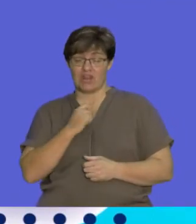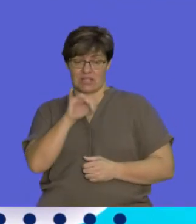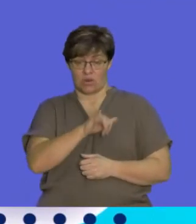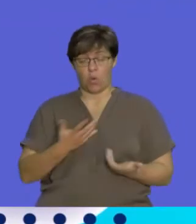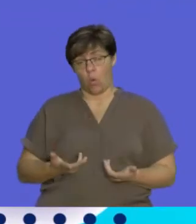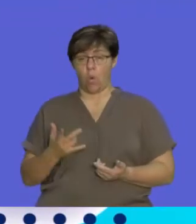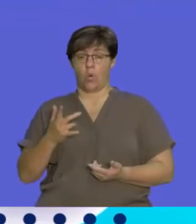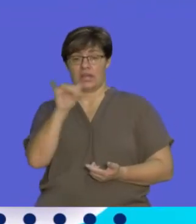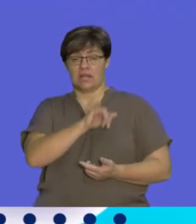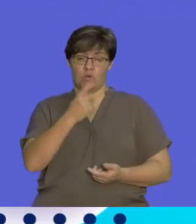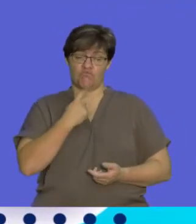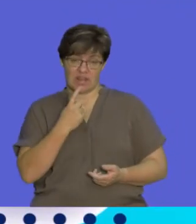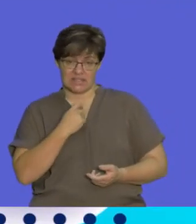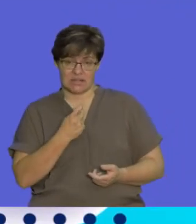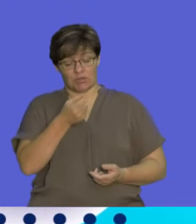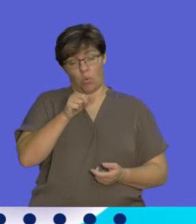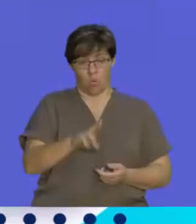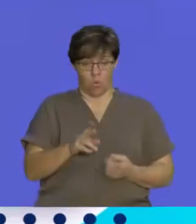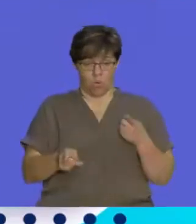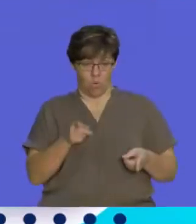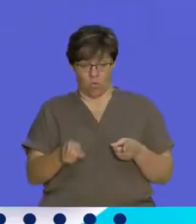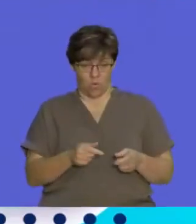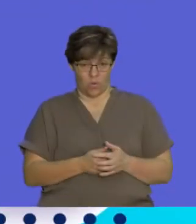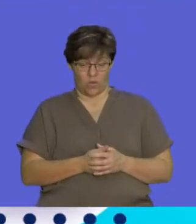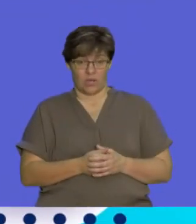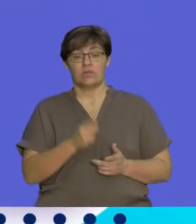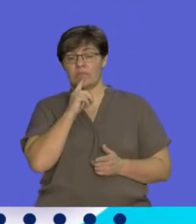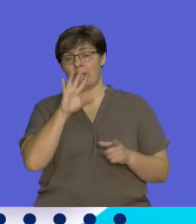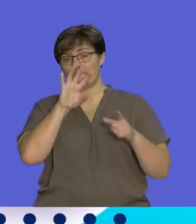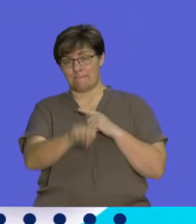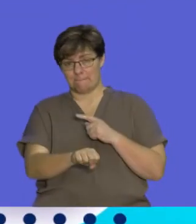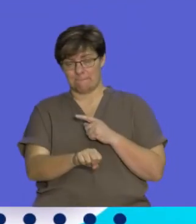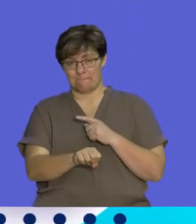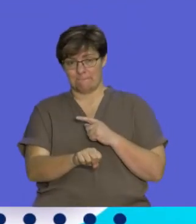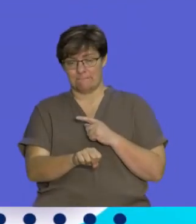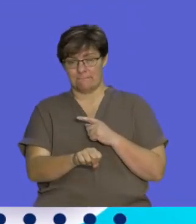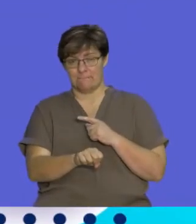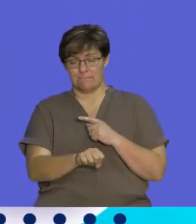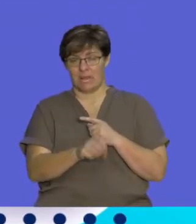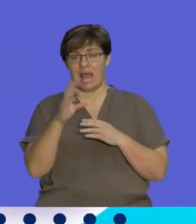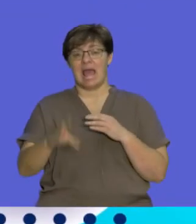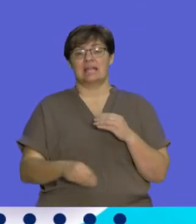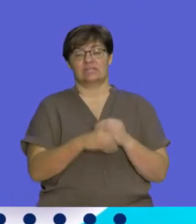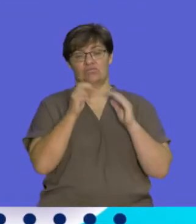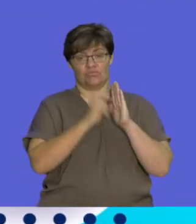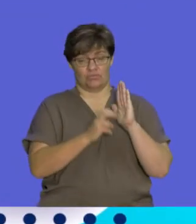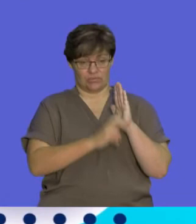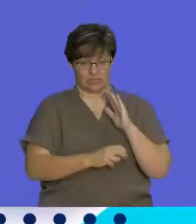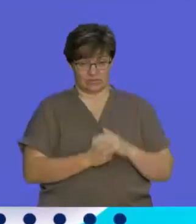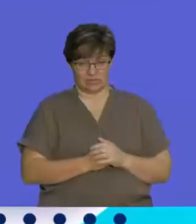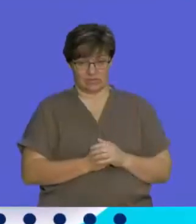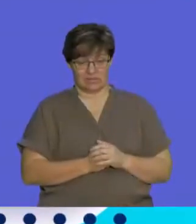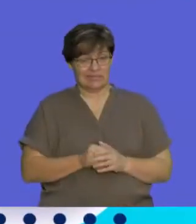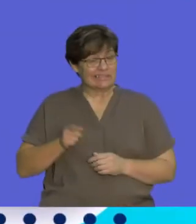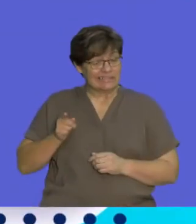red, and it's an OR. So we are going to recognize we're going to use the addition rule there. But in this case,